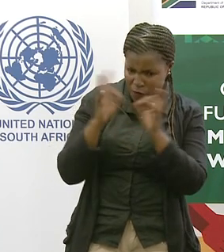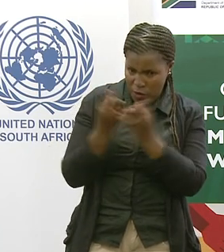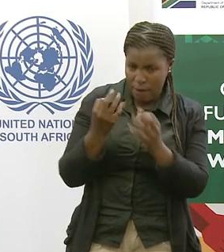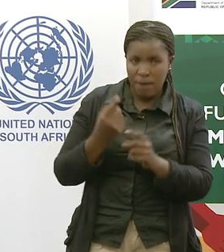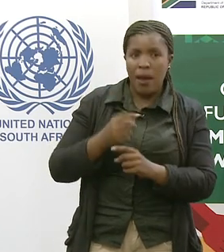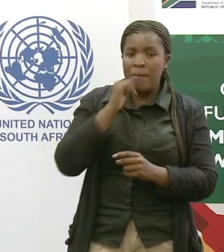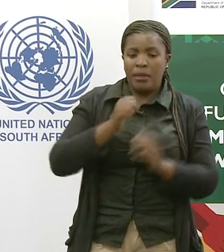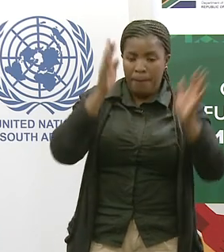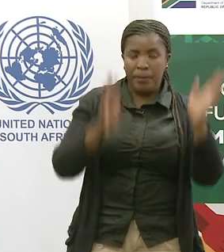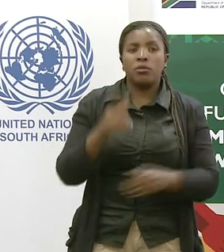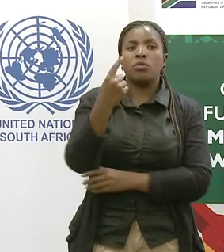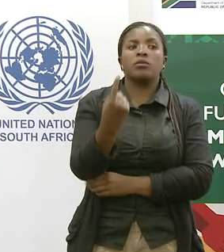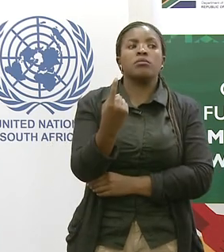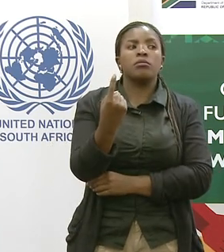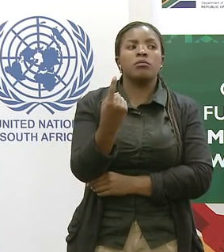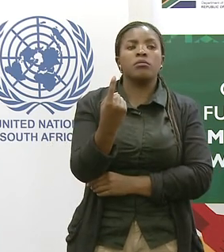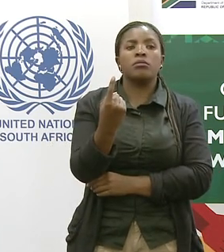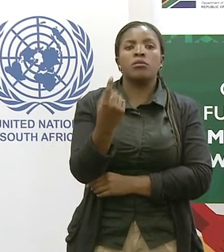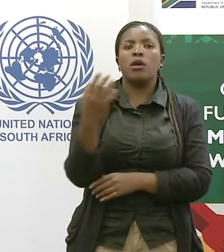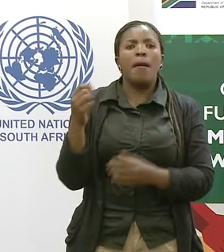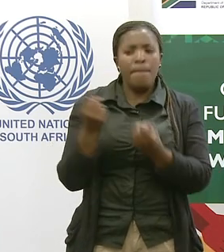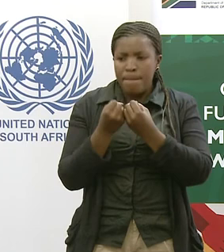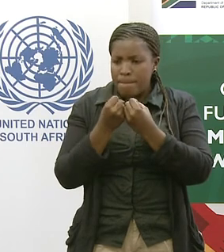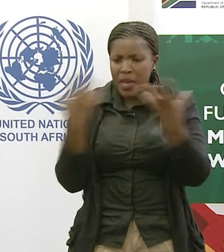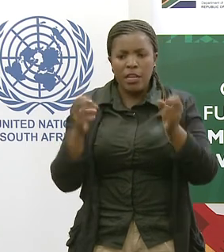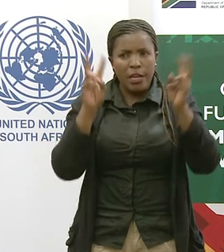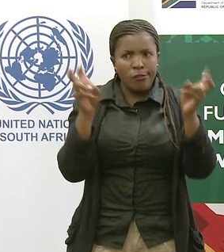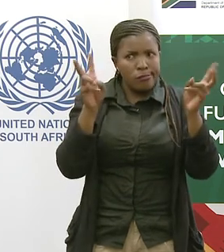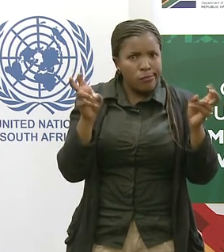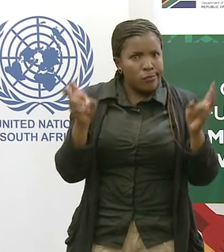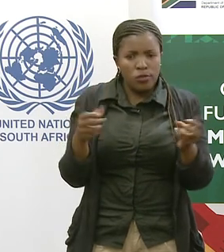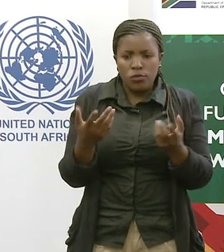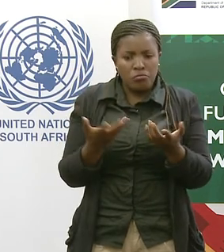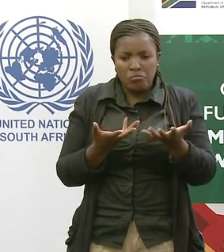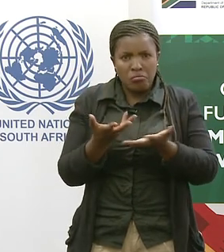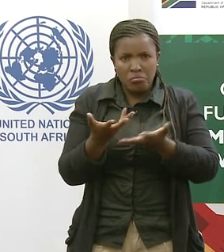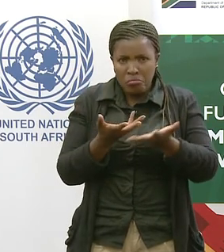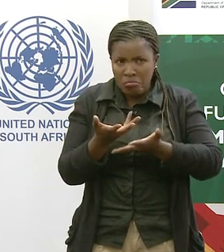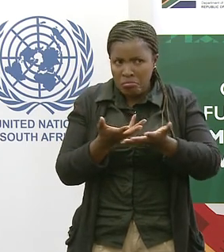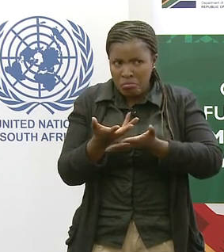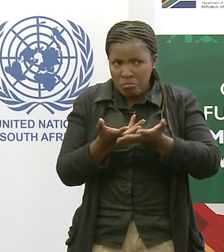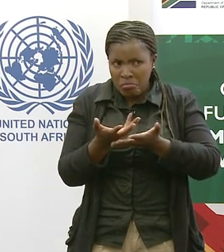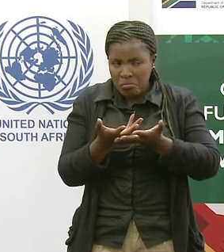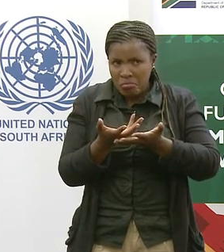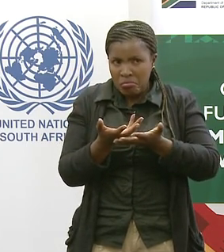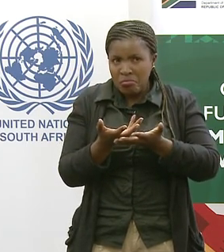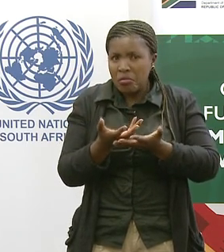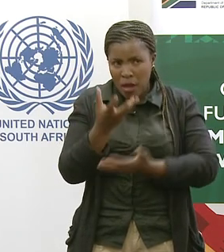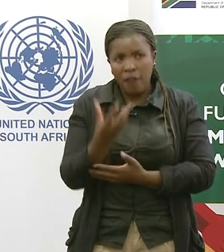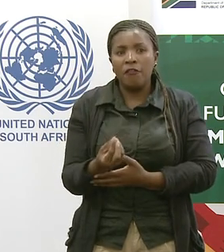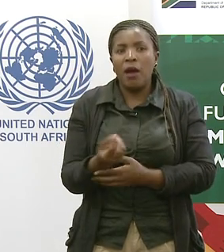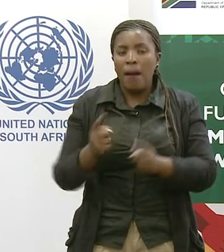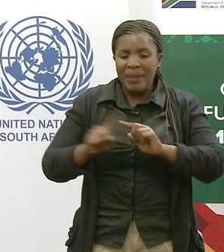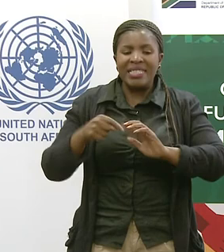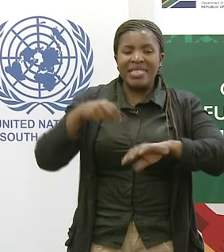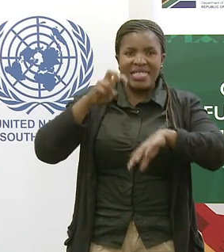effectively, because we've touched on broad issues which need further clarity in terms